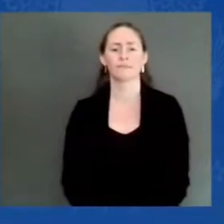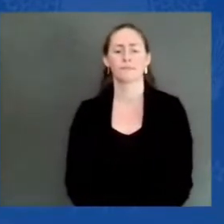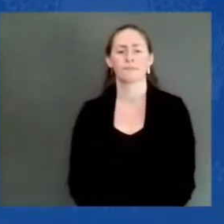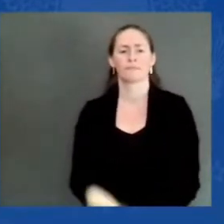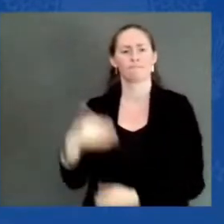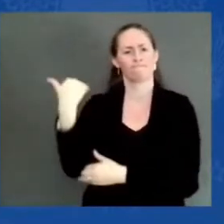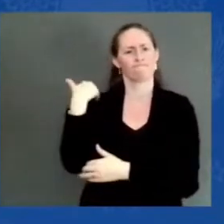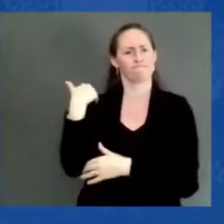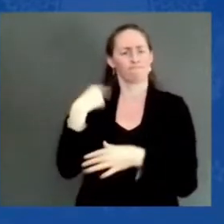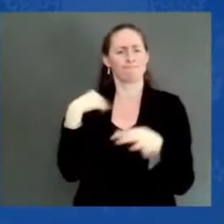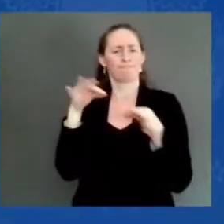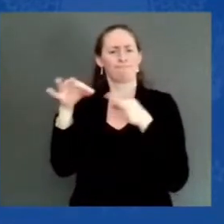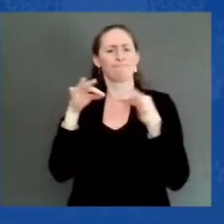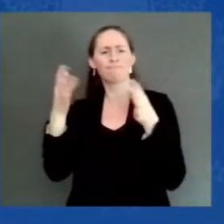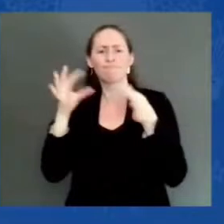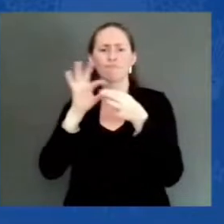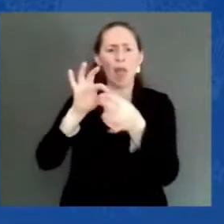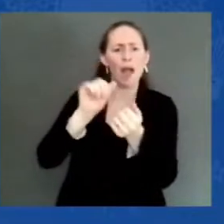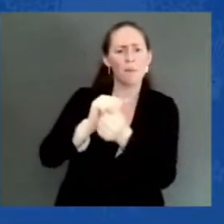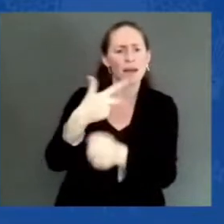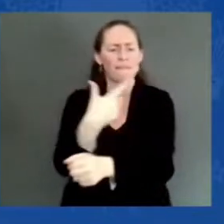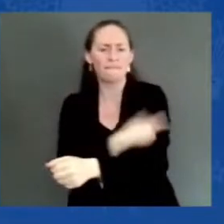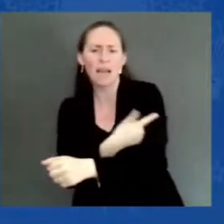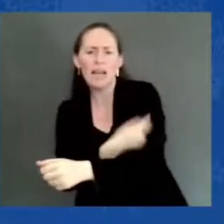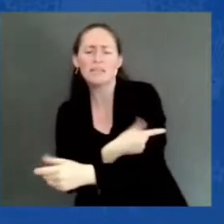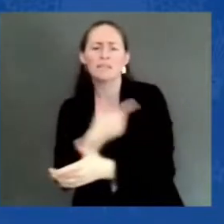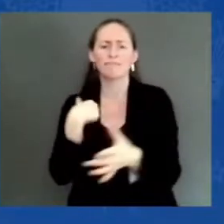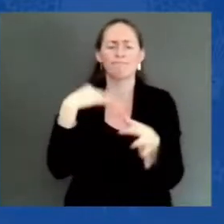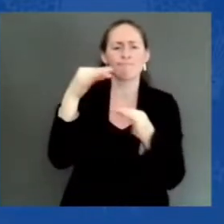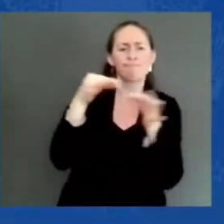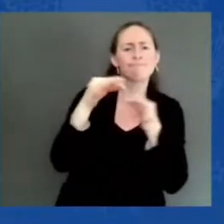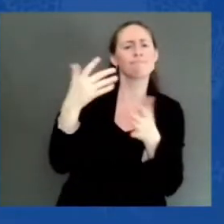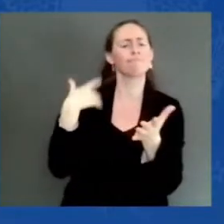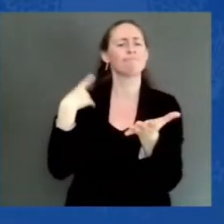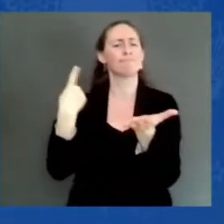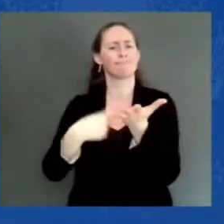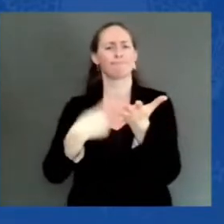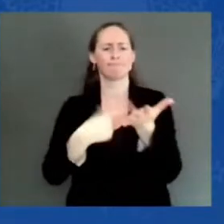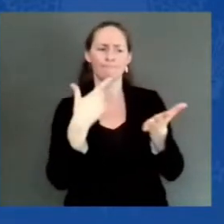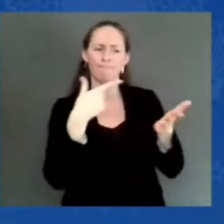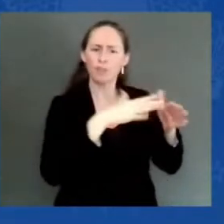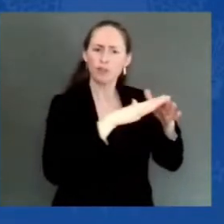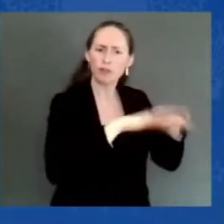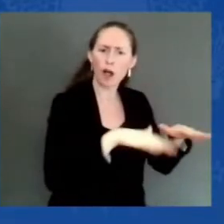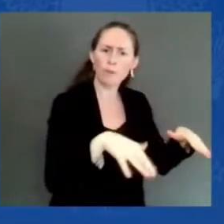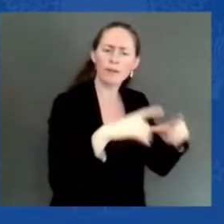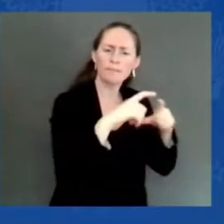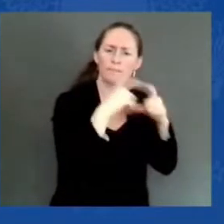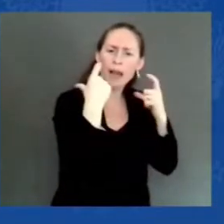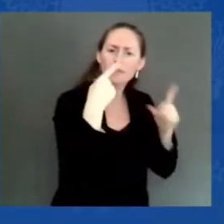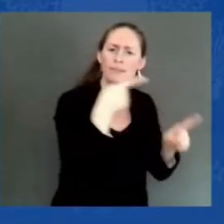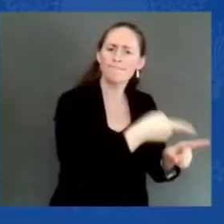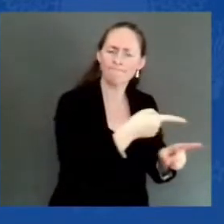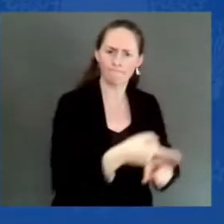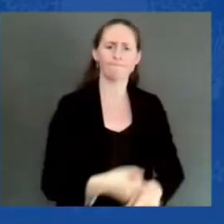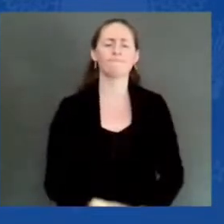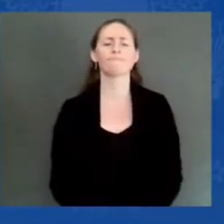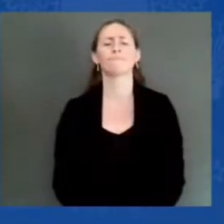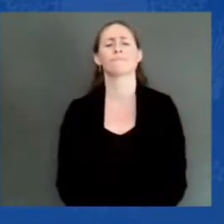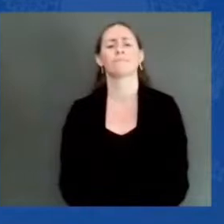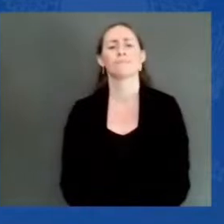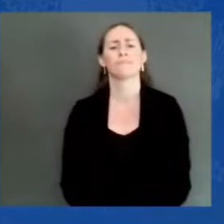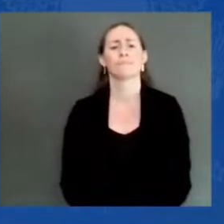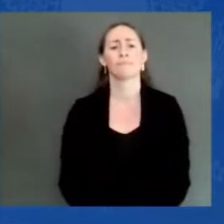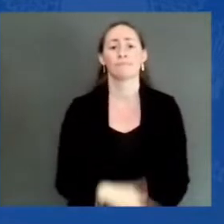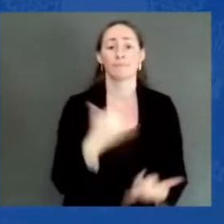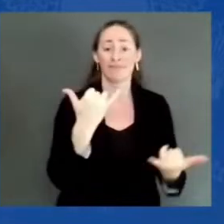about masks and our children. Unfortunately, as we've seen throughout this pandemic, some politicians